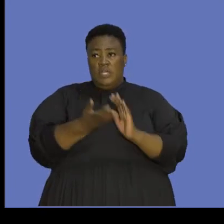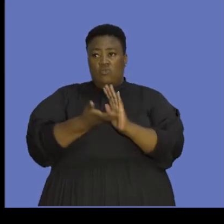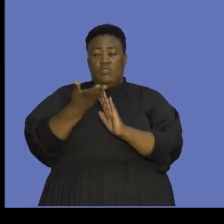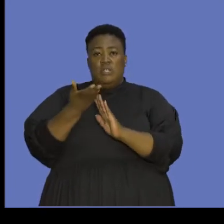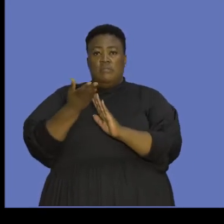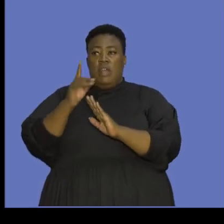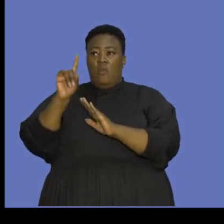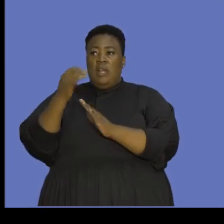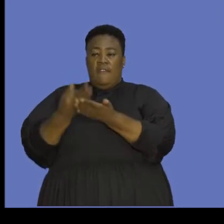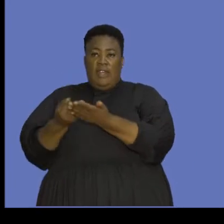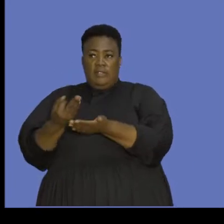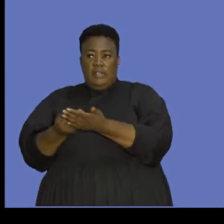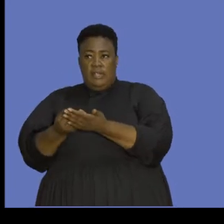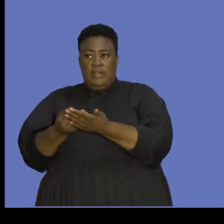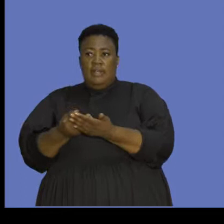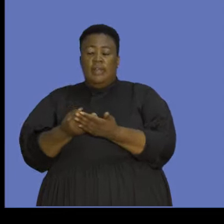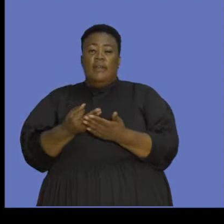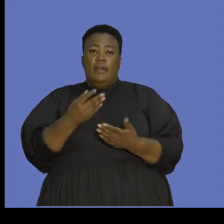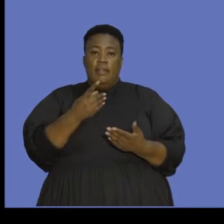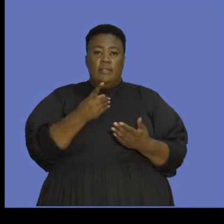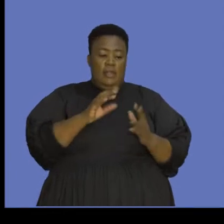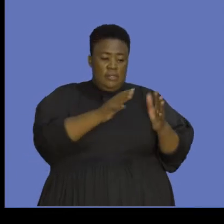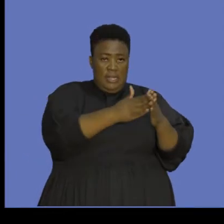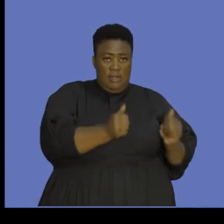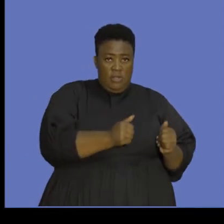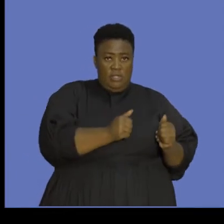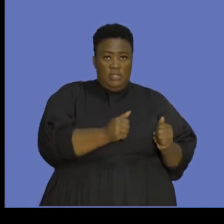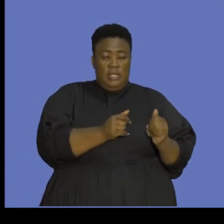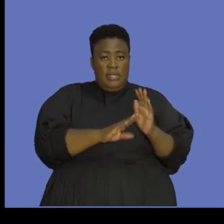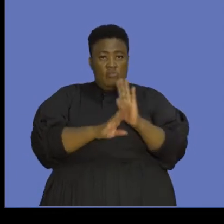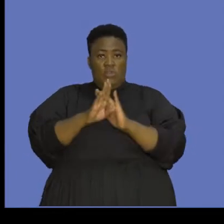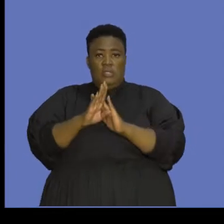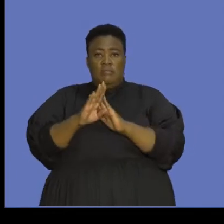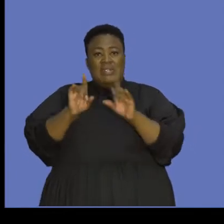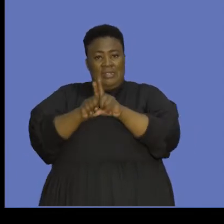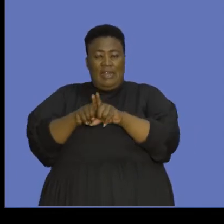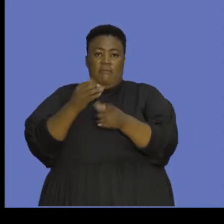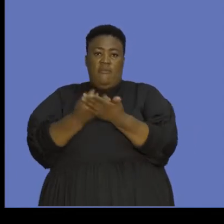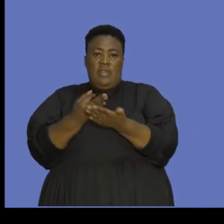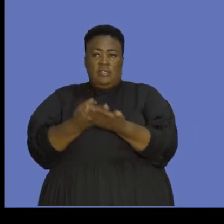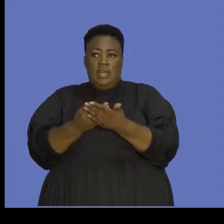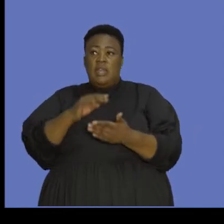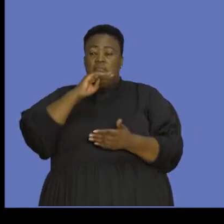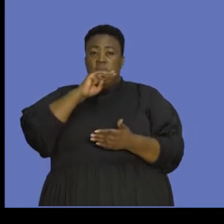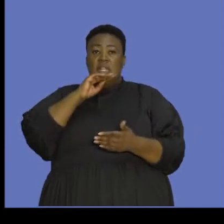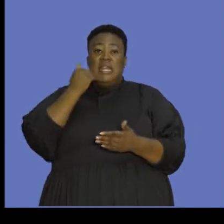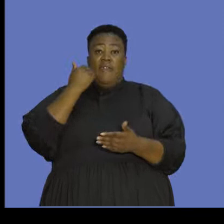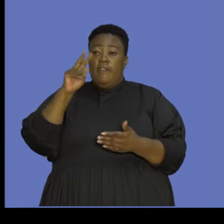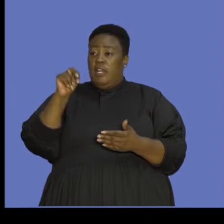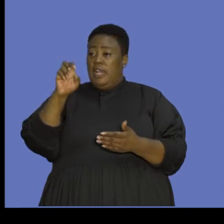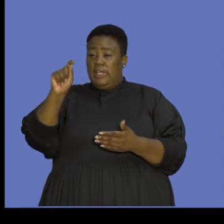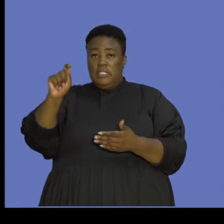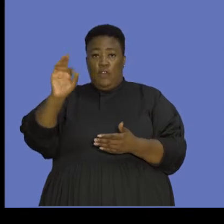factor, acceleration increases by the same factor. This means that if I double the